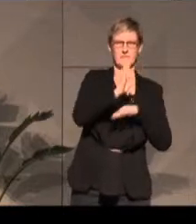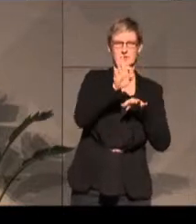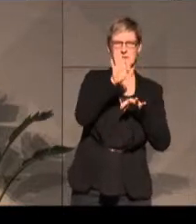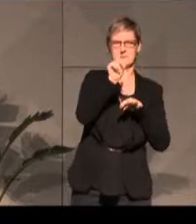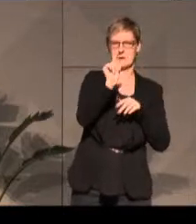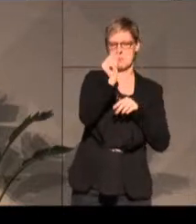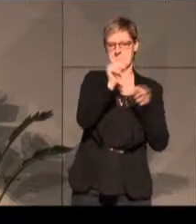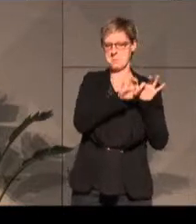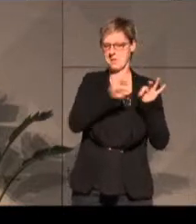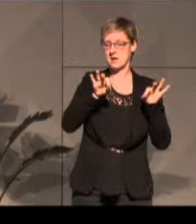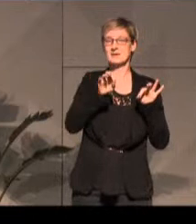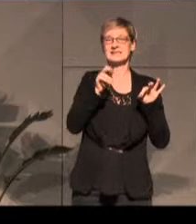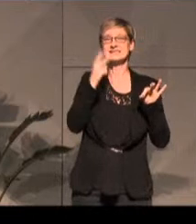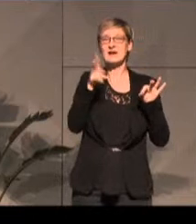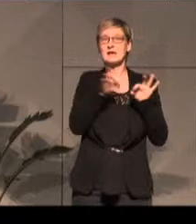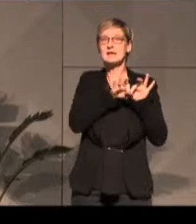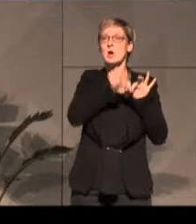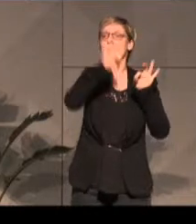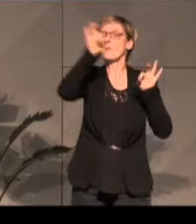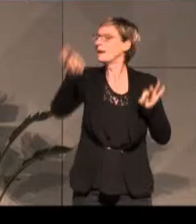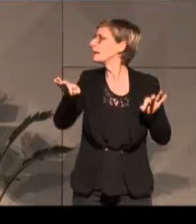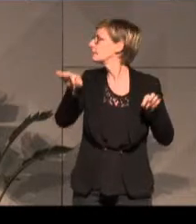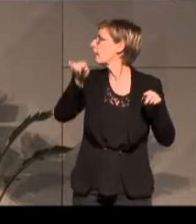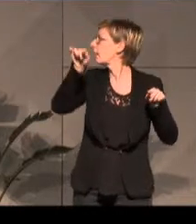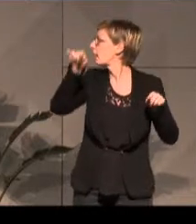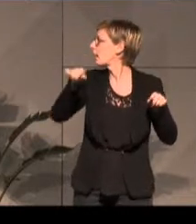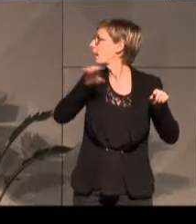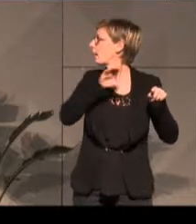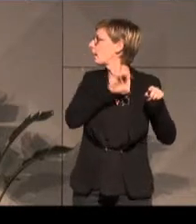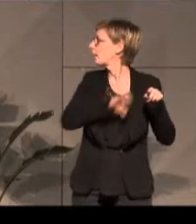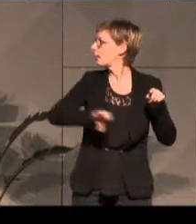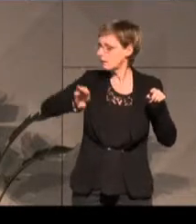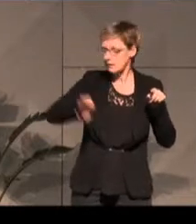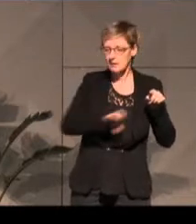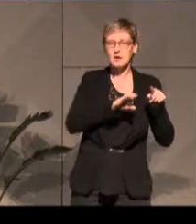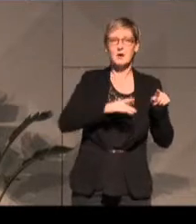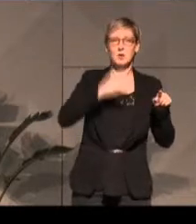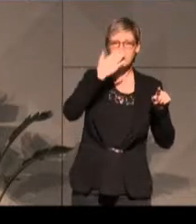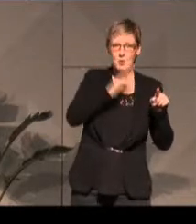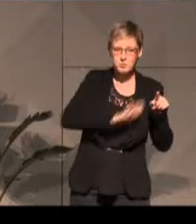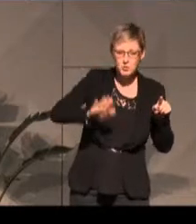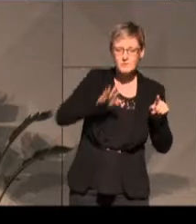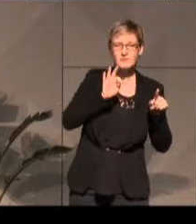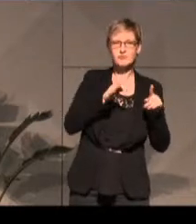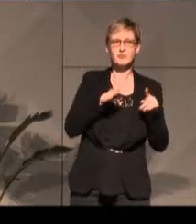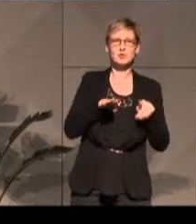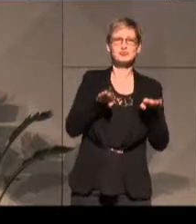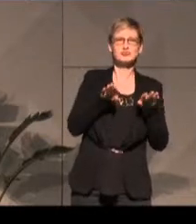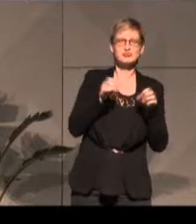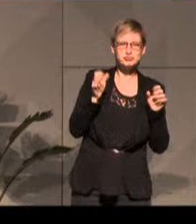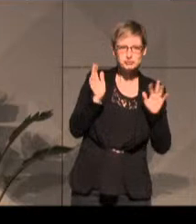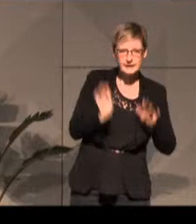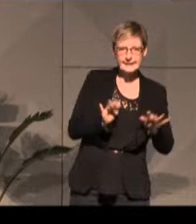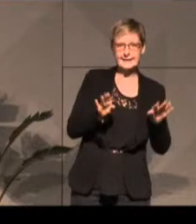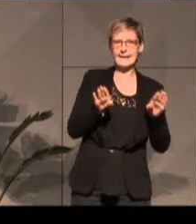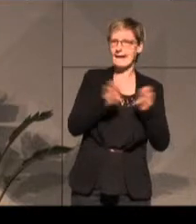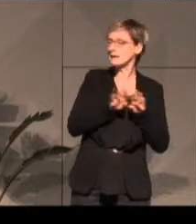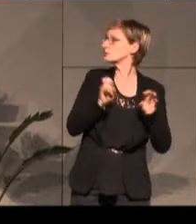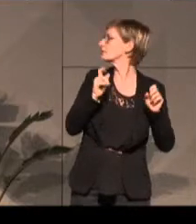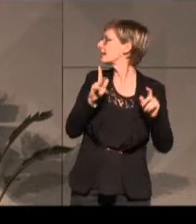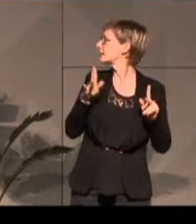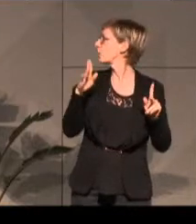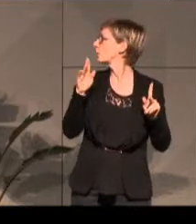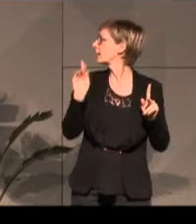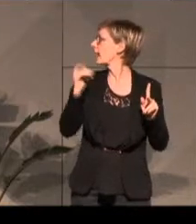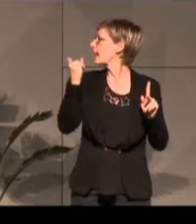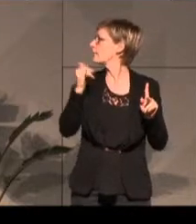surface. So we have probing sites and sampling sites for sea